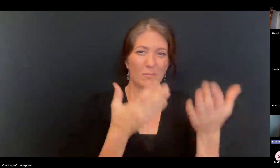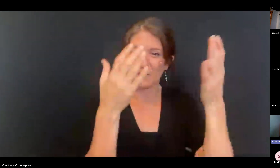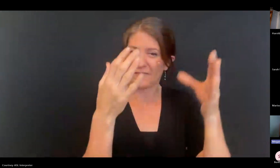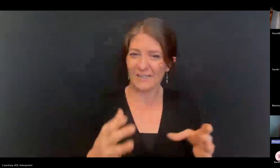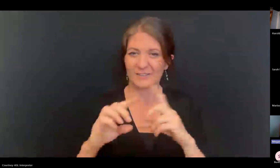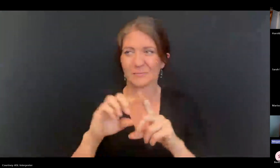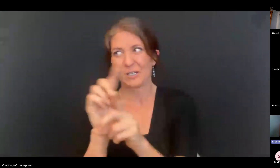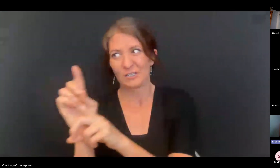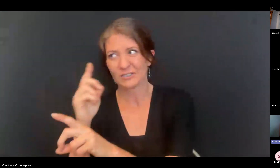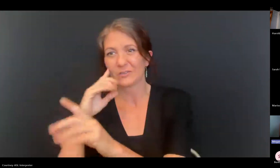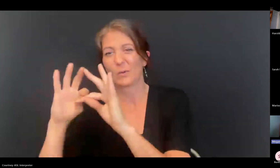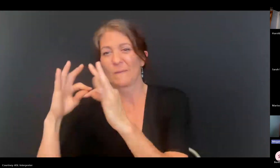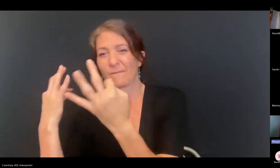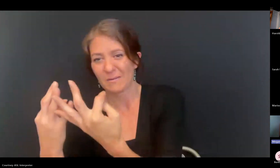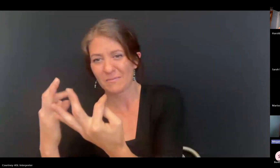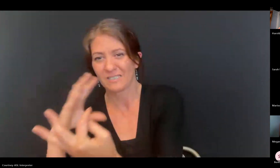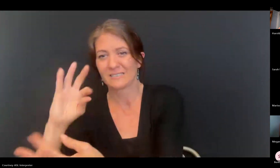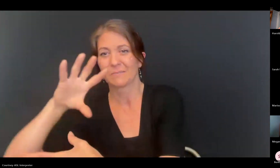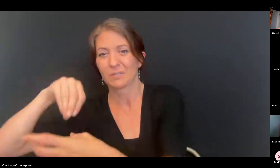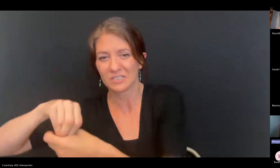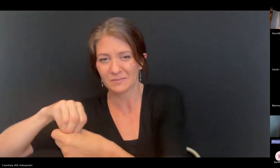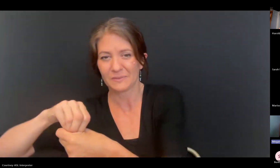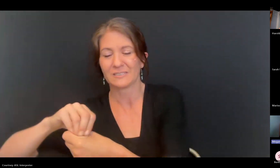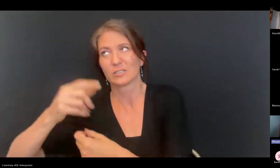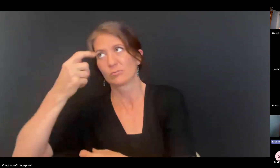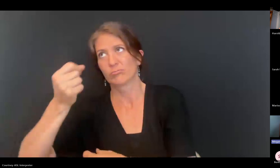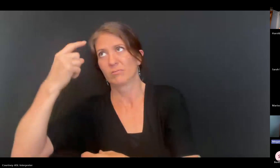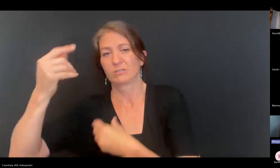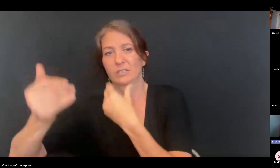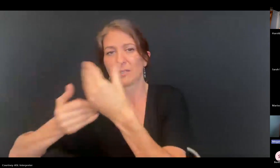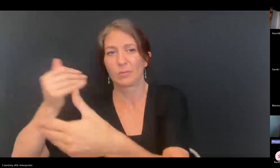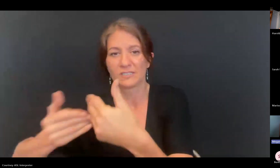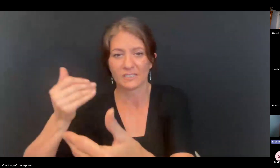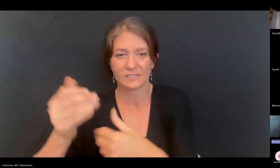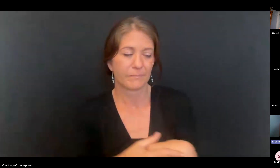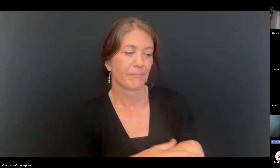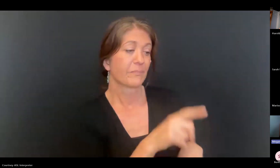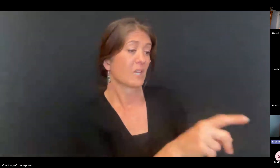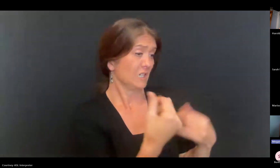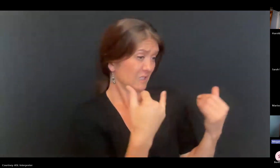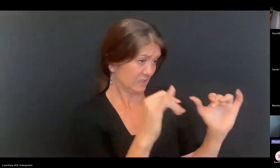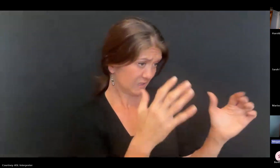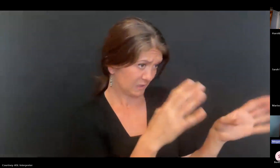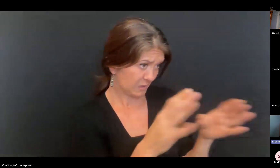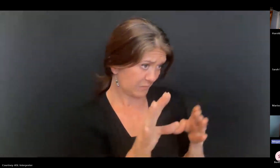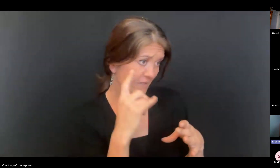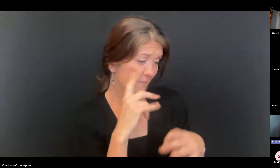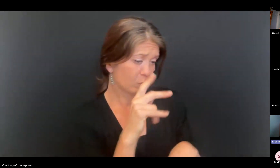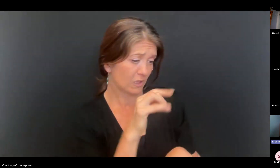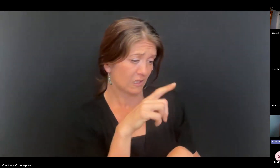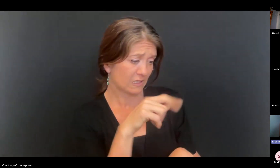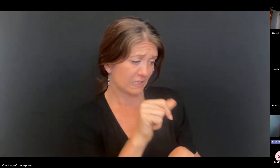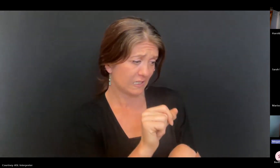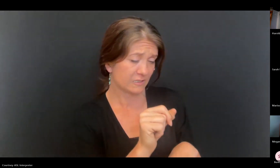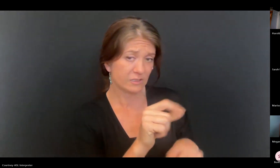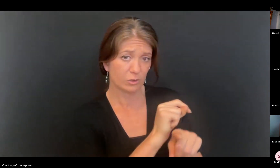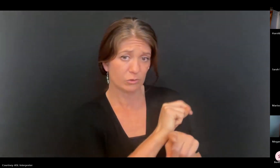to better understand these processes. Is there still a plan for KDADs to train providers on